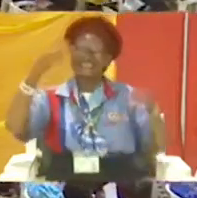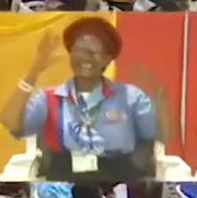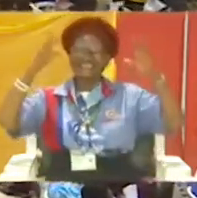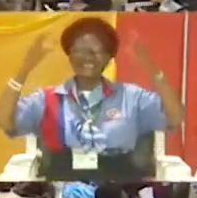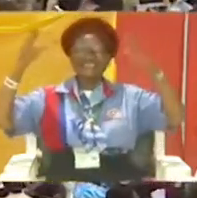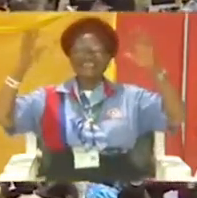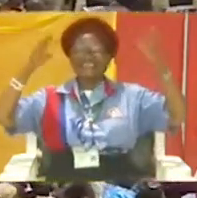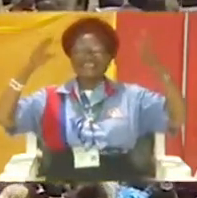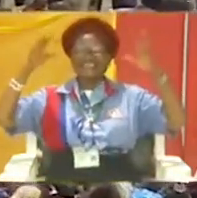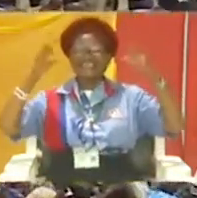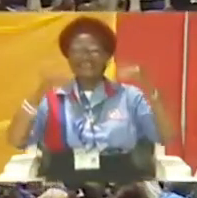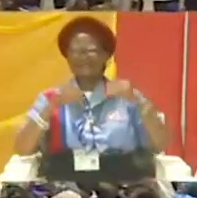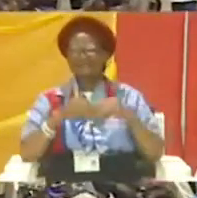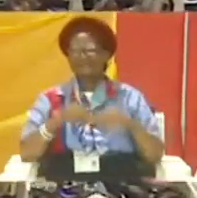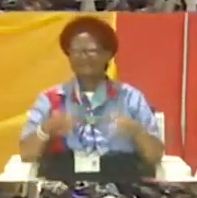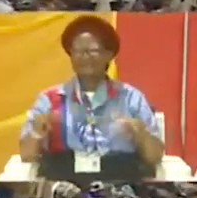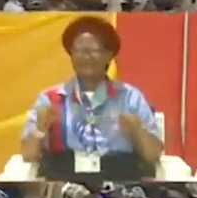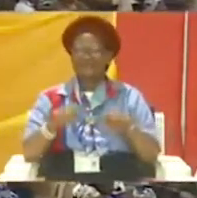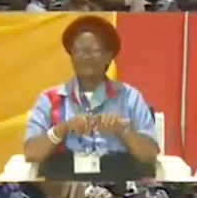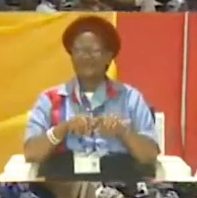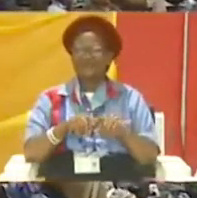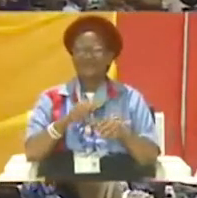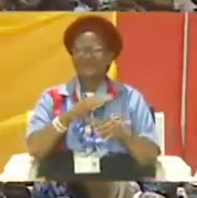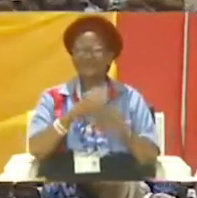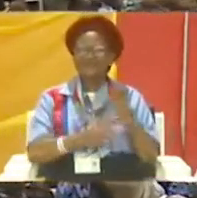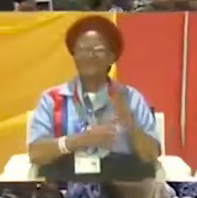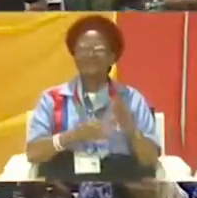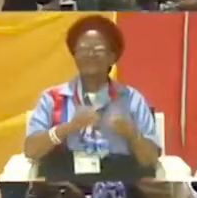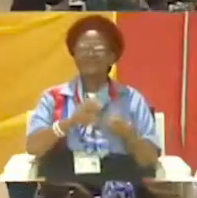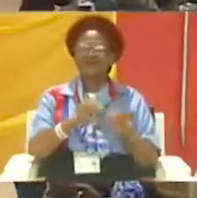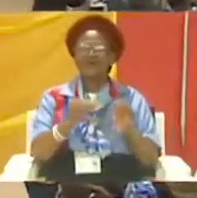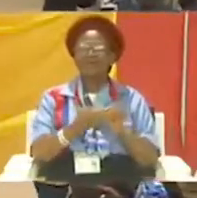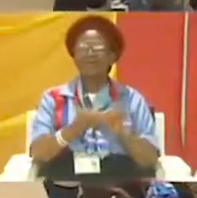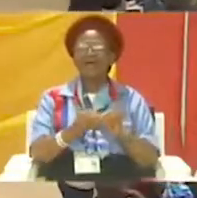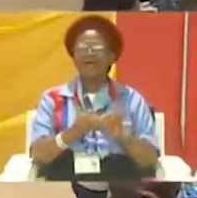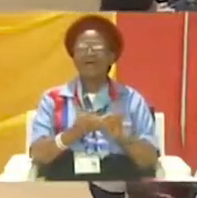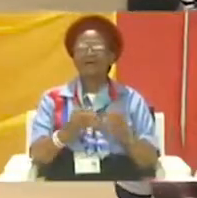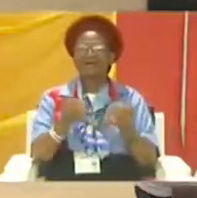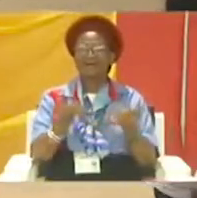So the total number now stands at